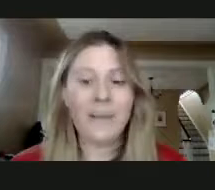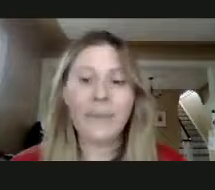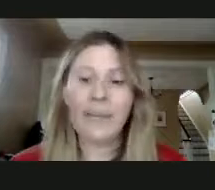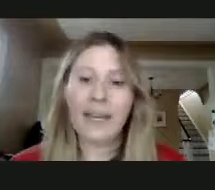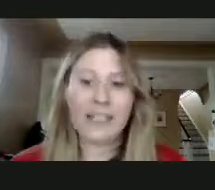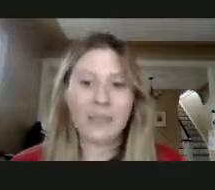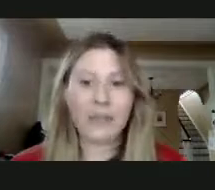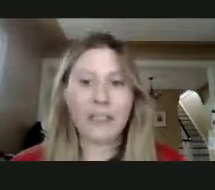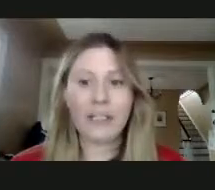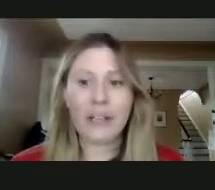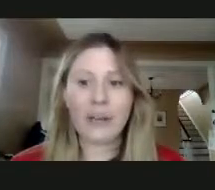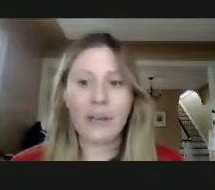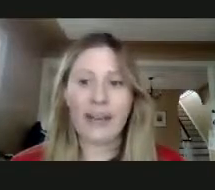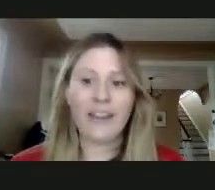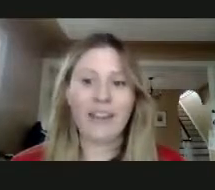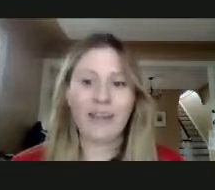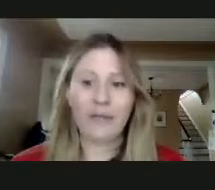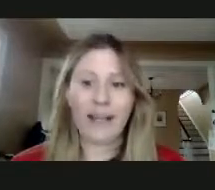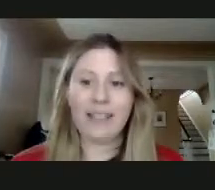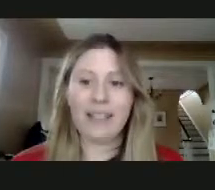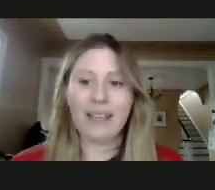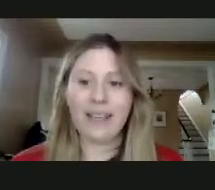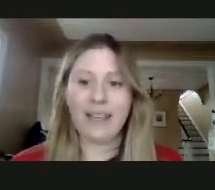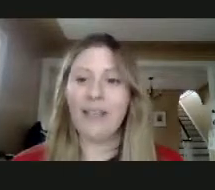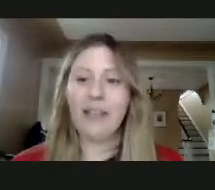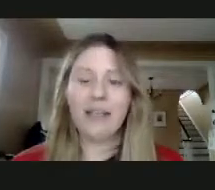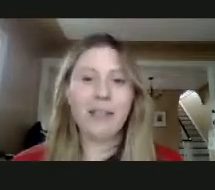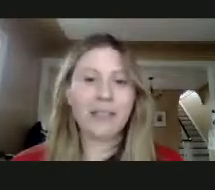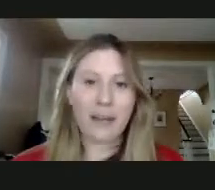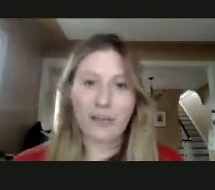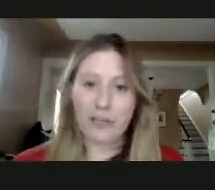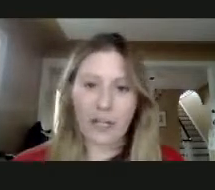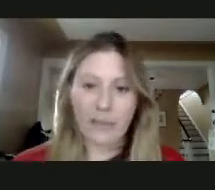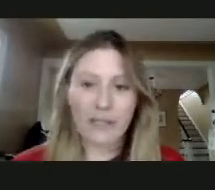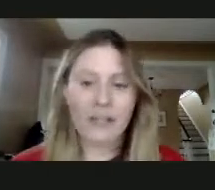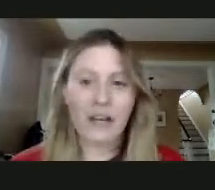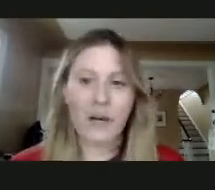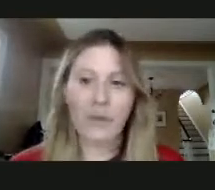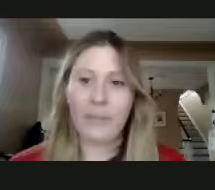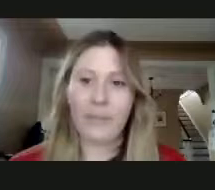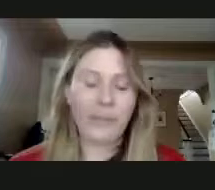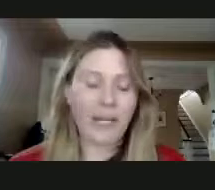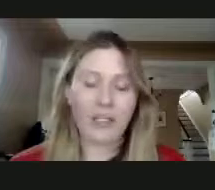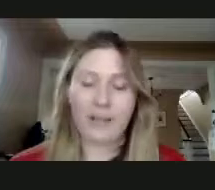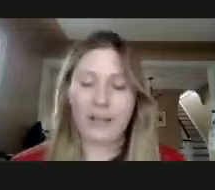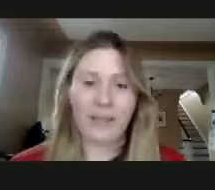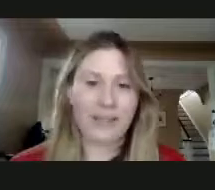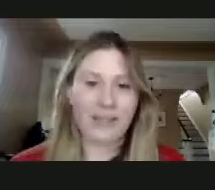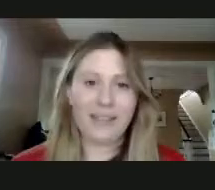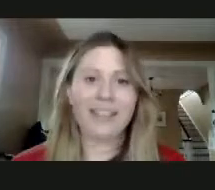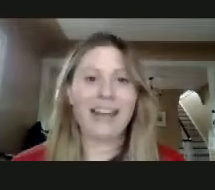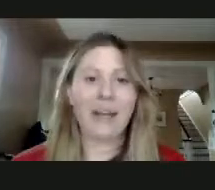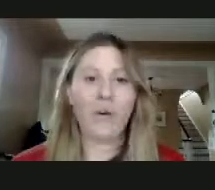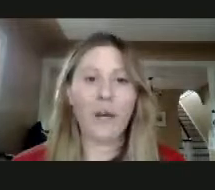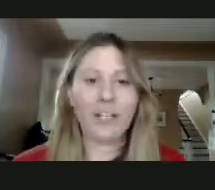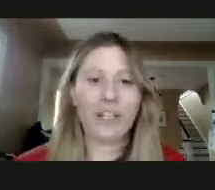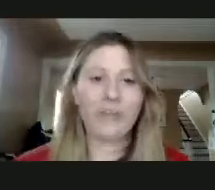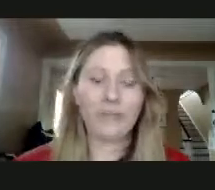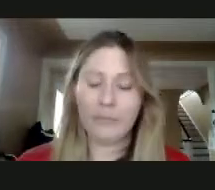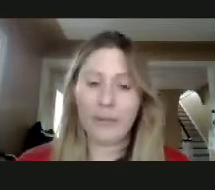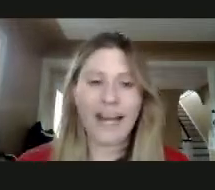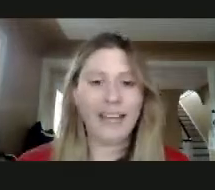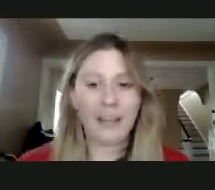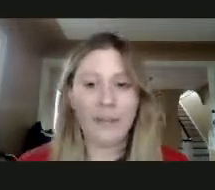others. It's important to note that the race is self-determined, so the patient is just deciding